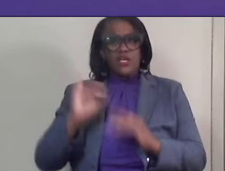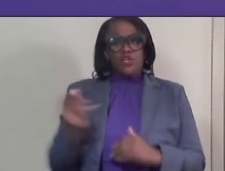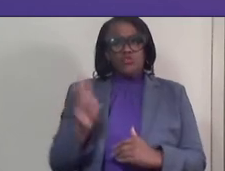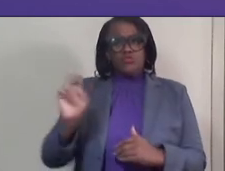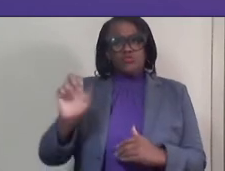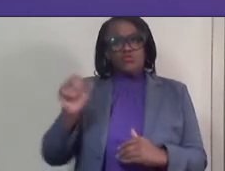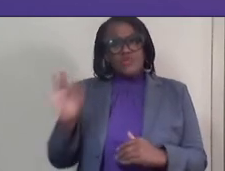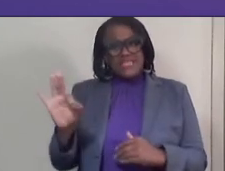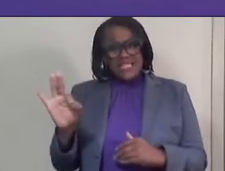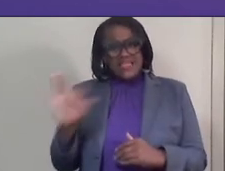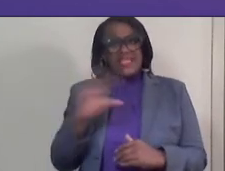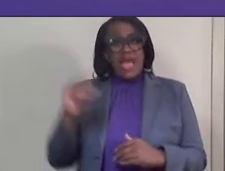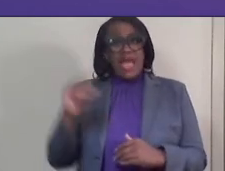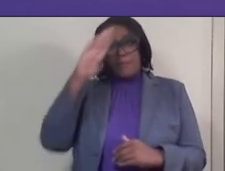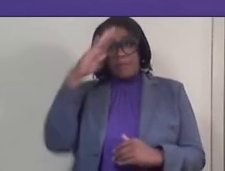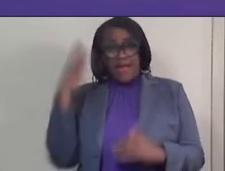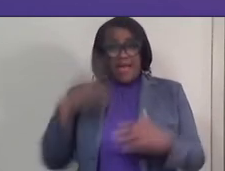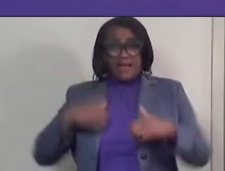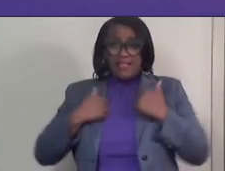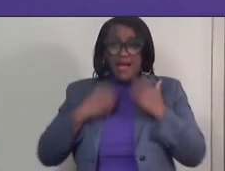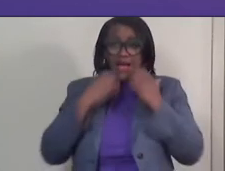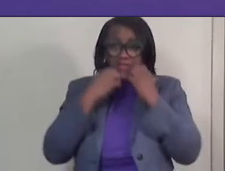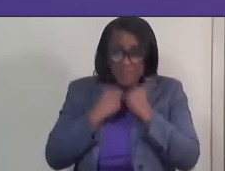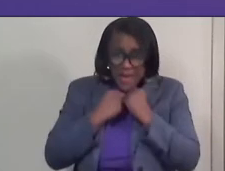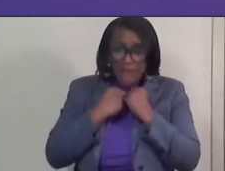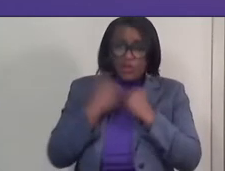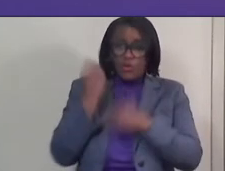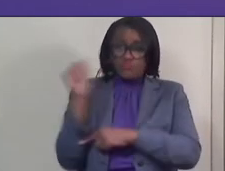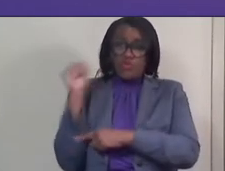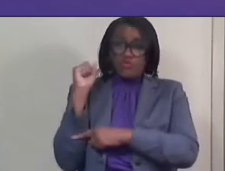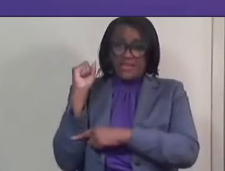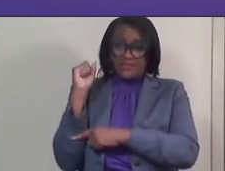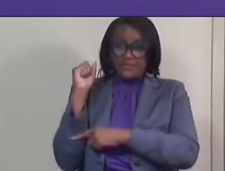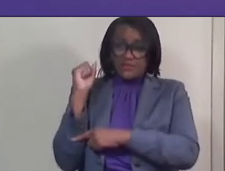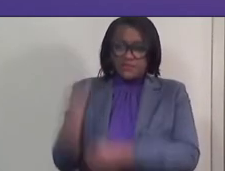and Black Lives Matter protest.